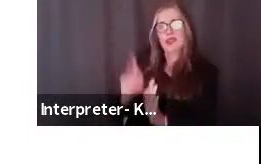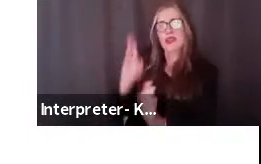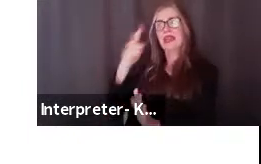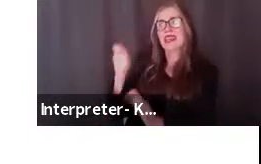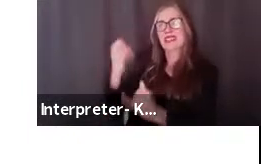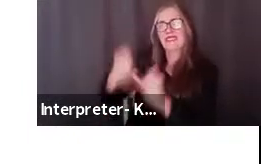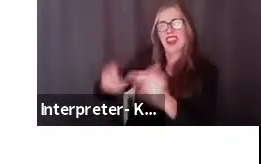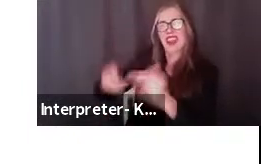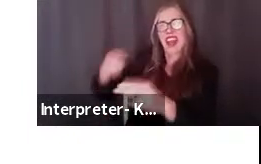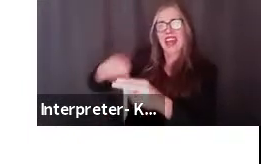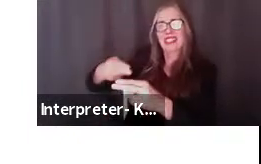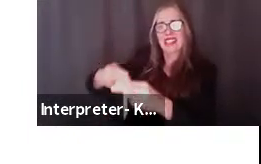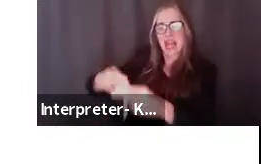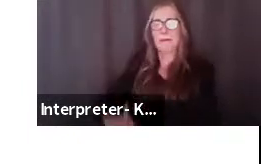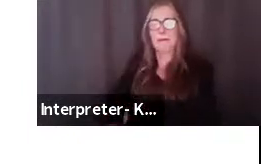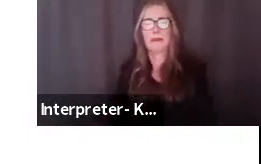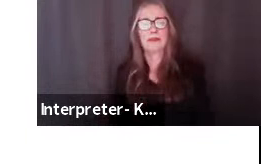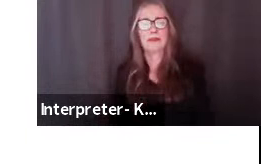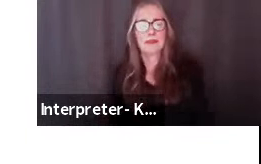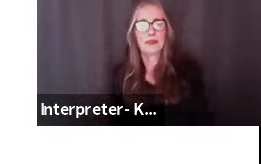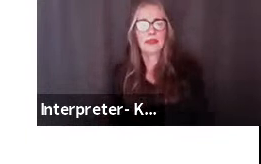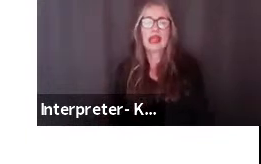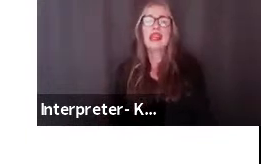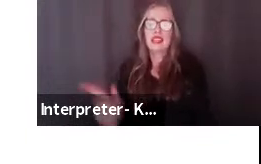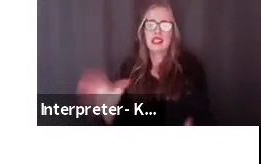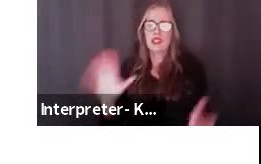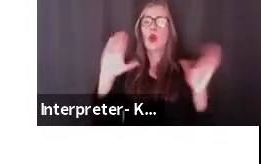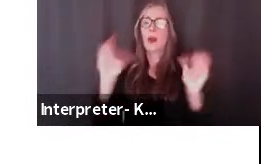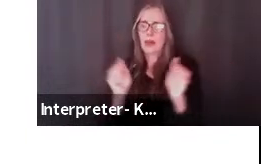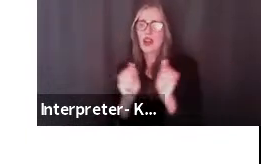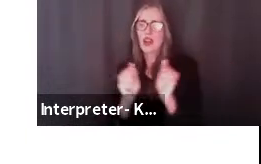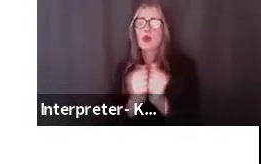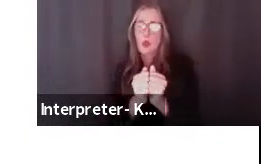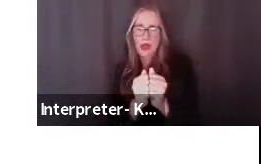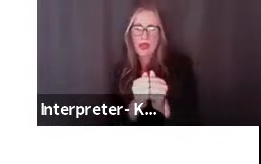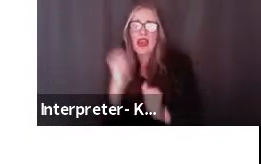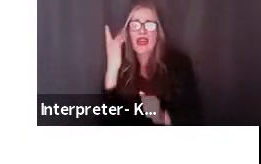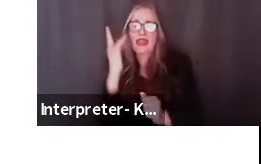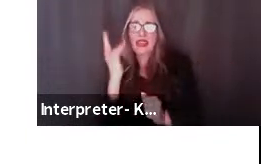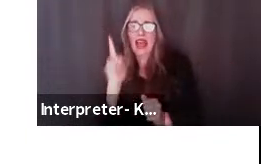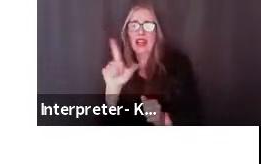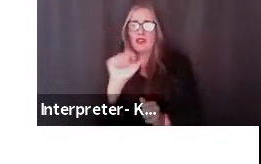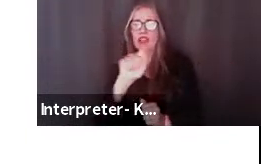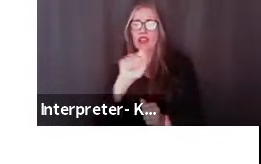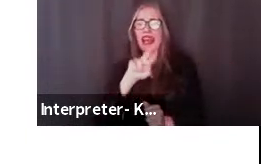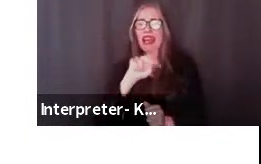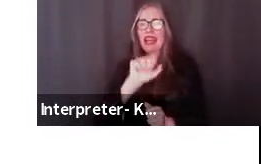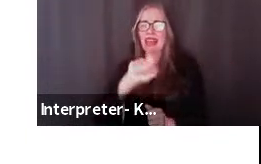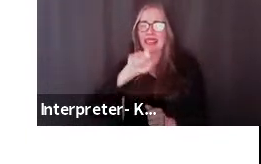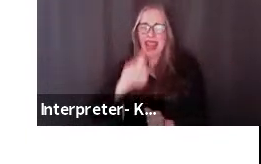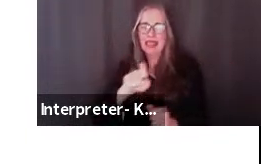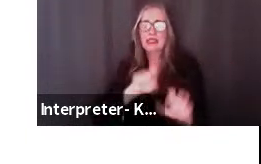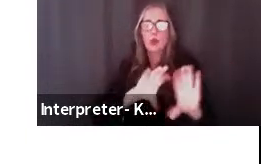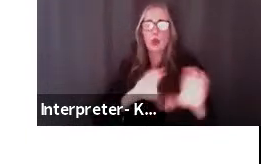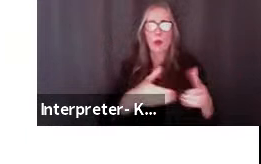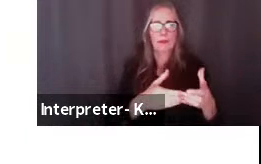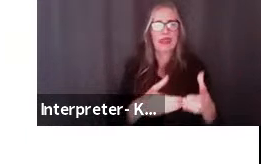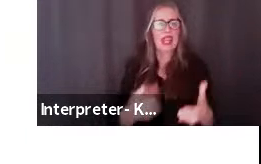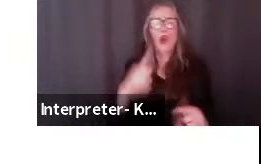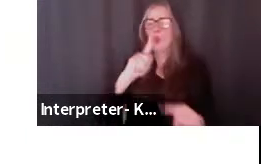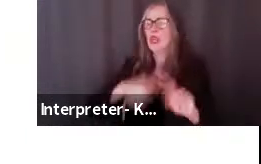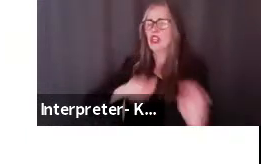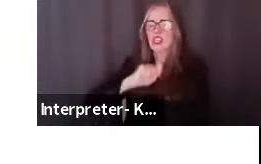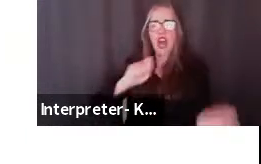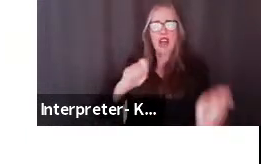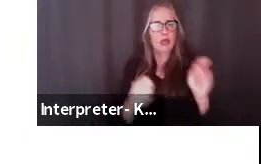disproportionate sterilization of california's latinx population additionally we were unable to adjust statistical models for